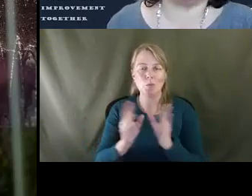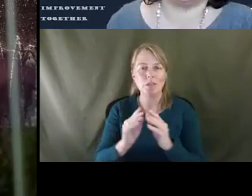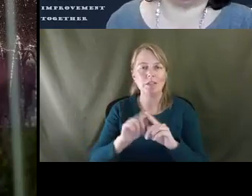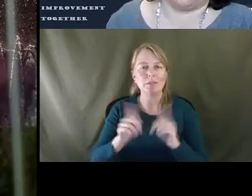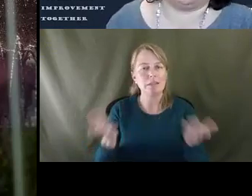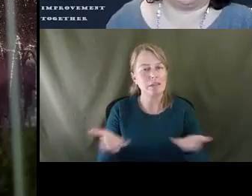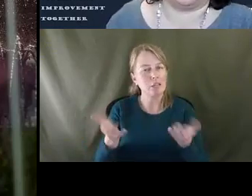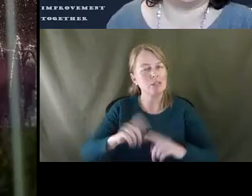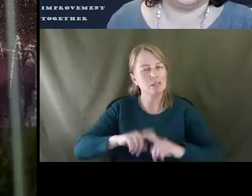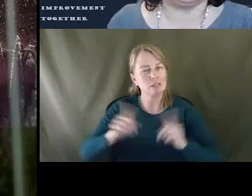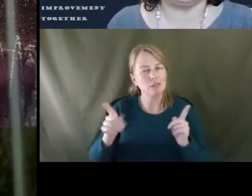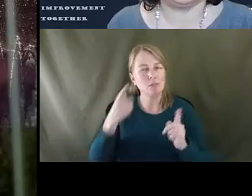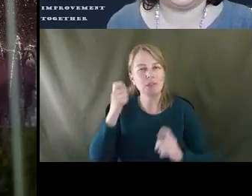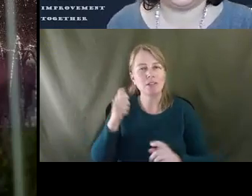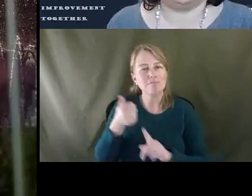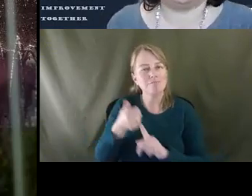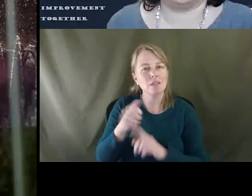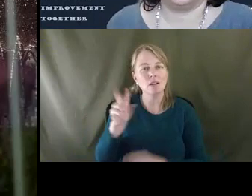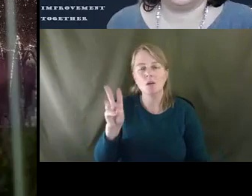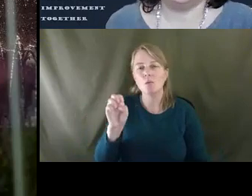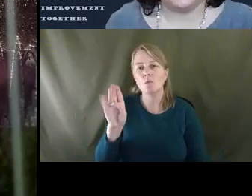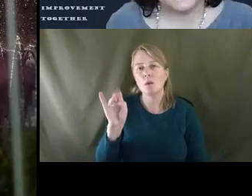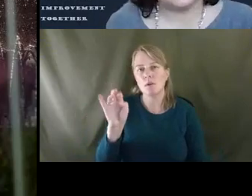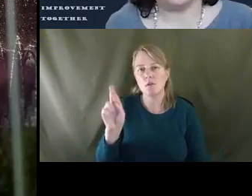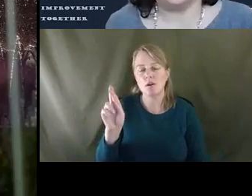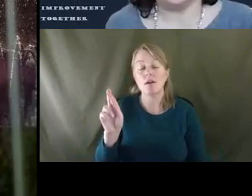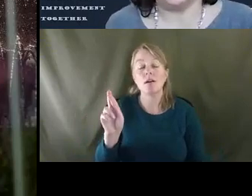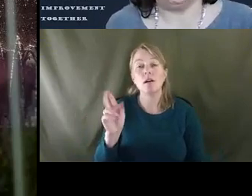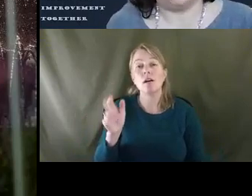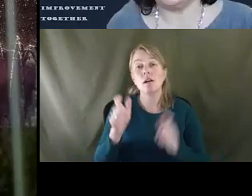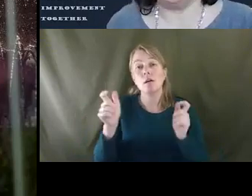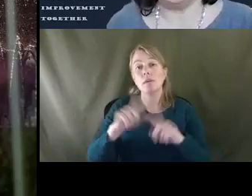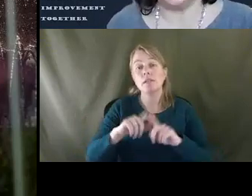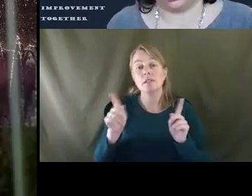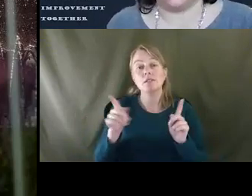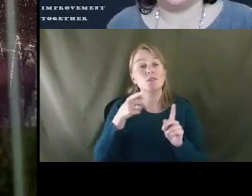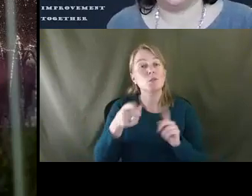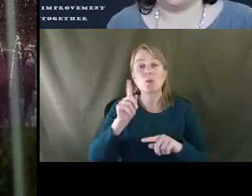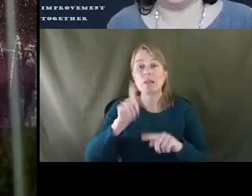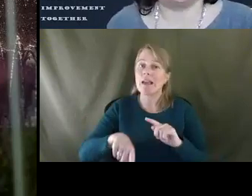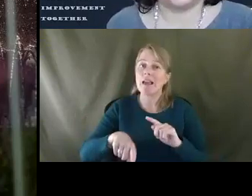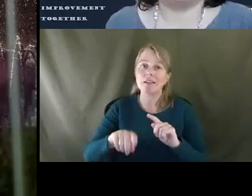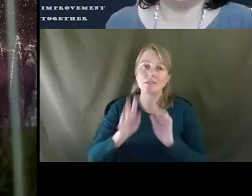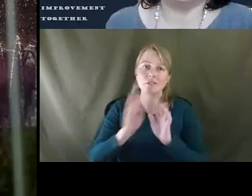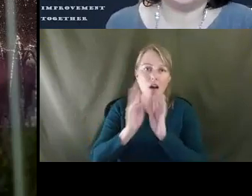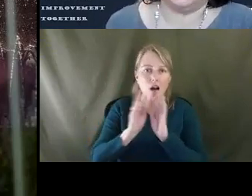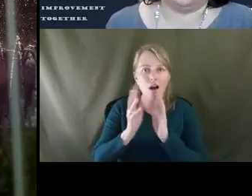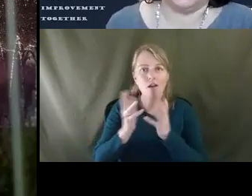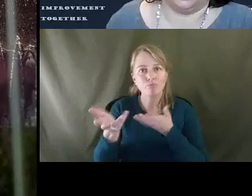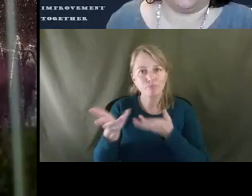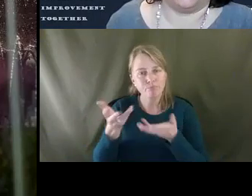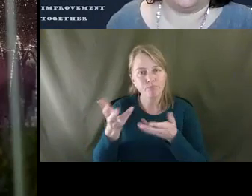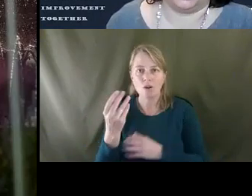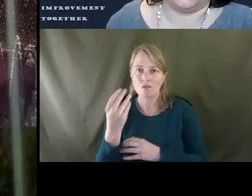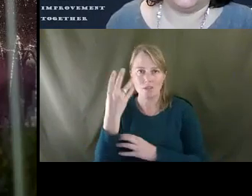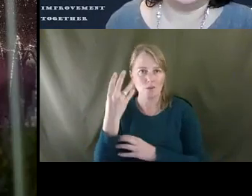differences in Zoom webinar that we're using today. The biggest difference is you won't be able to talk or have your video